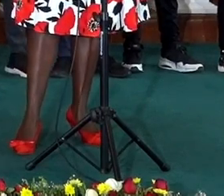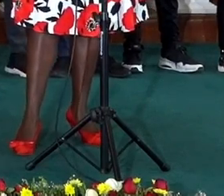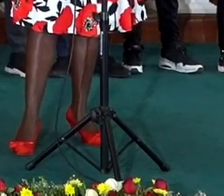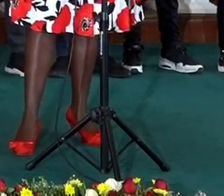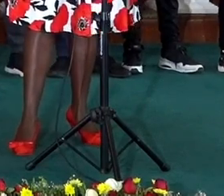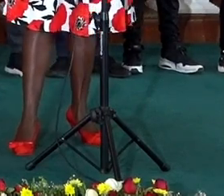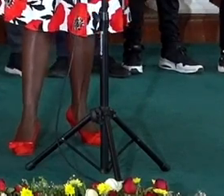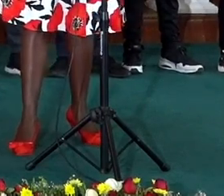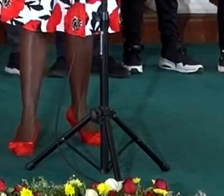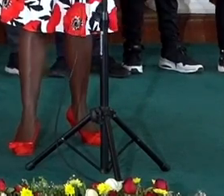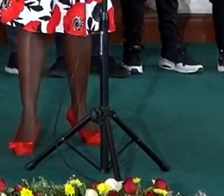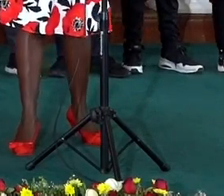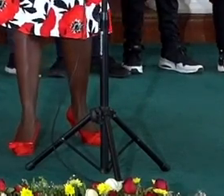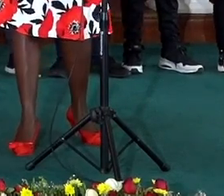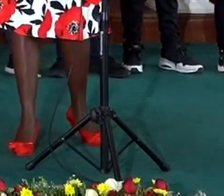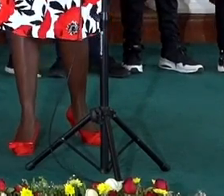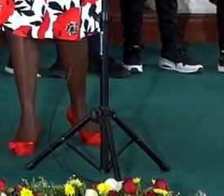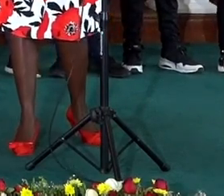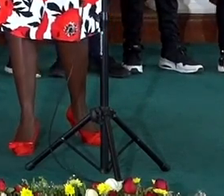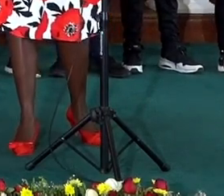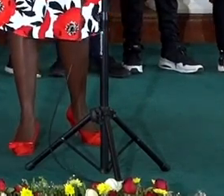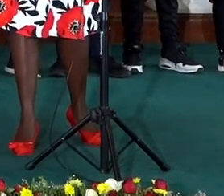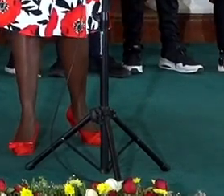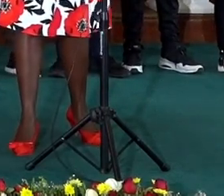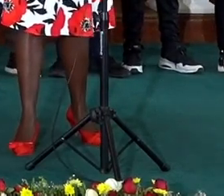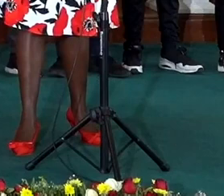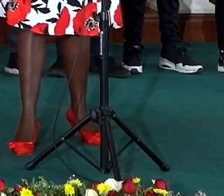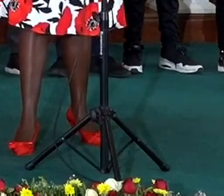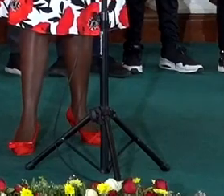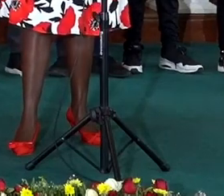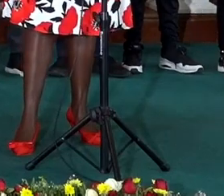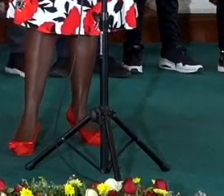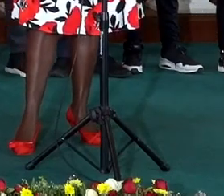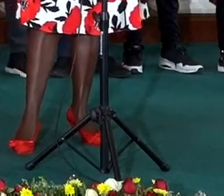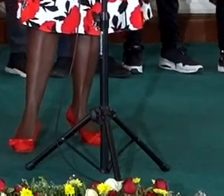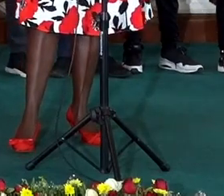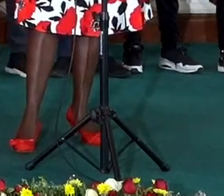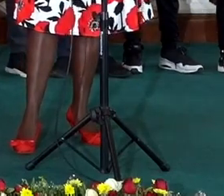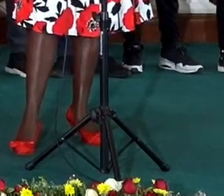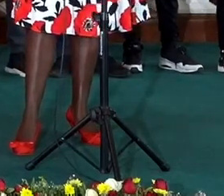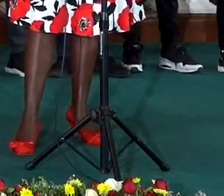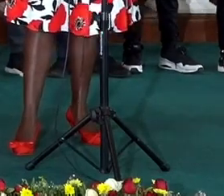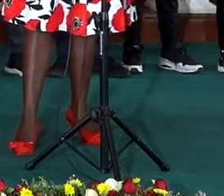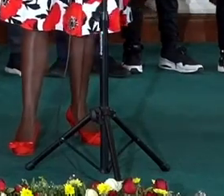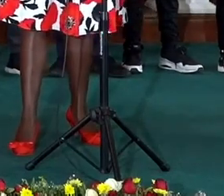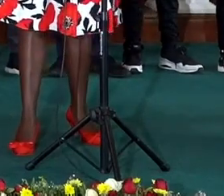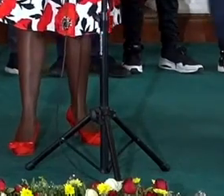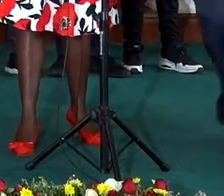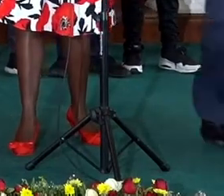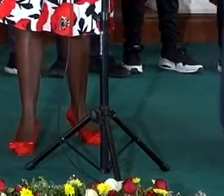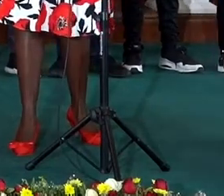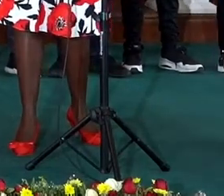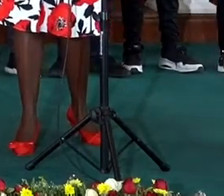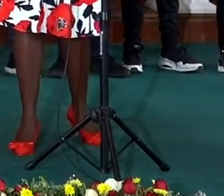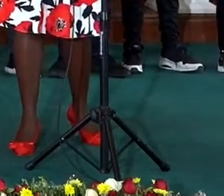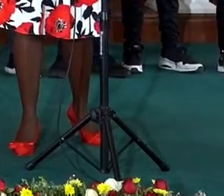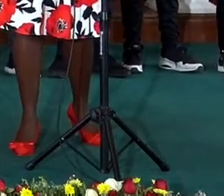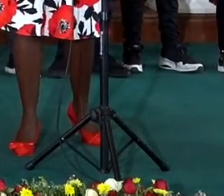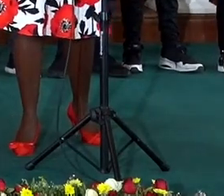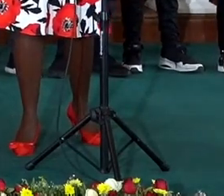Praise the Lord. They're coming. They're coming. They're coming. They're coming. They're coming. They're coming. They're coming. Come.